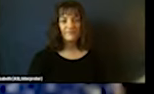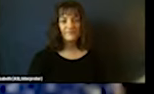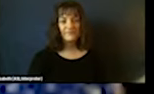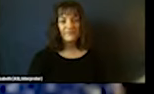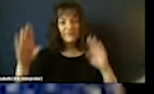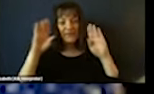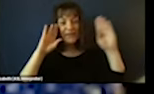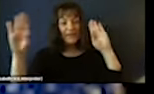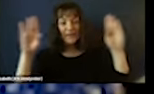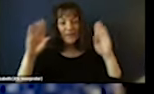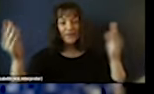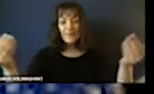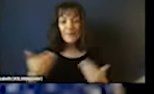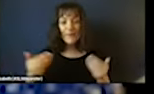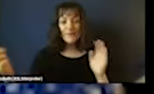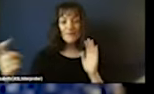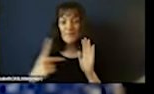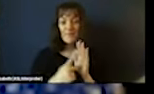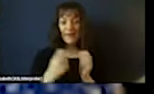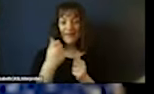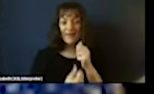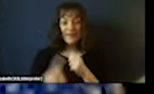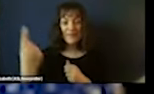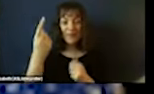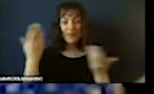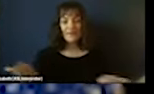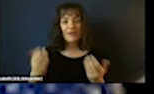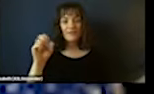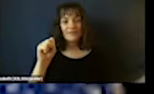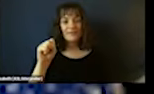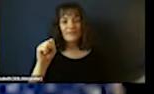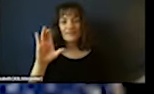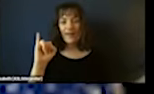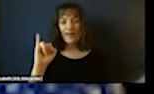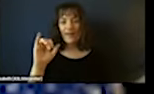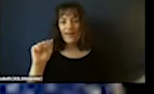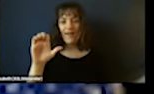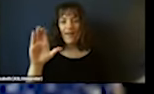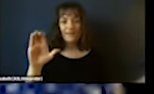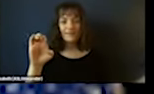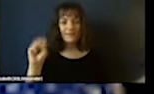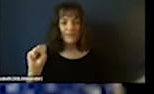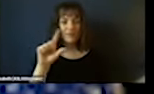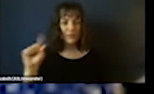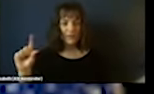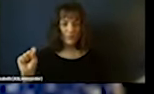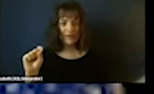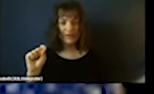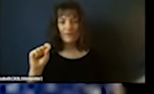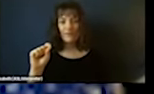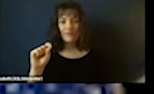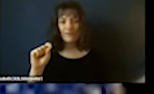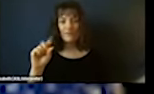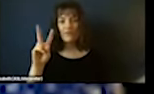Hello and welcome back everyone to SciAccess 2020, the Virtual Science Accessibility Conference. For those of you who are just